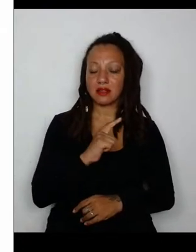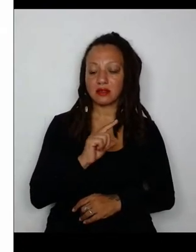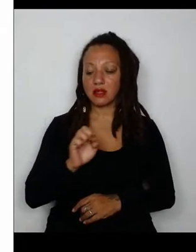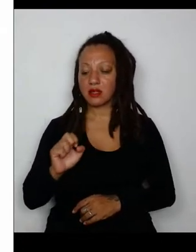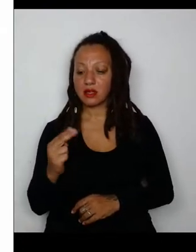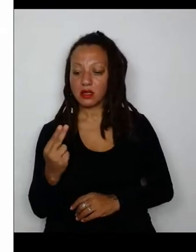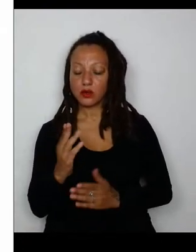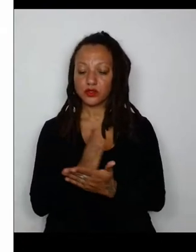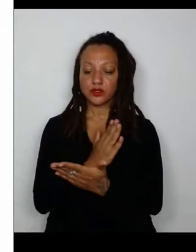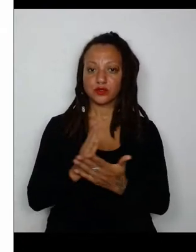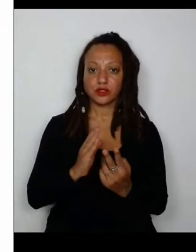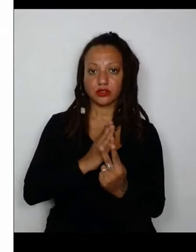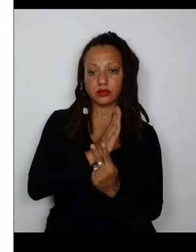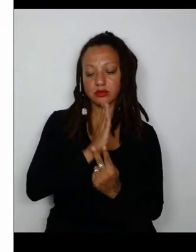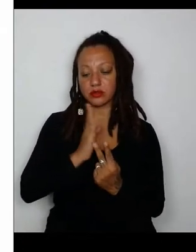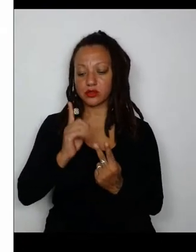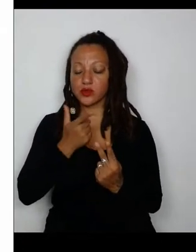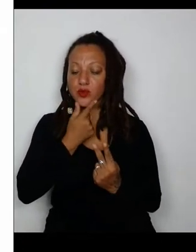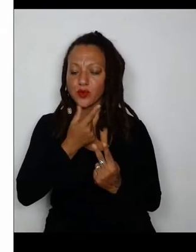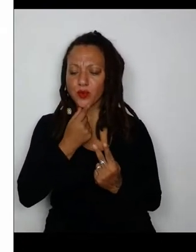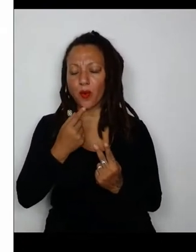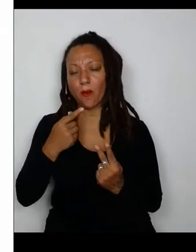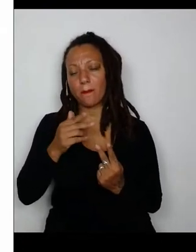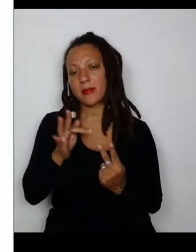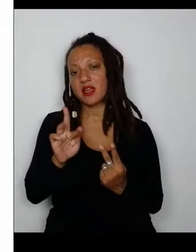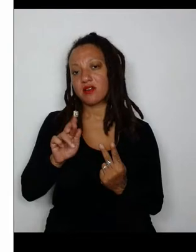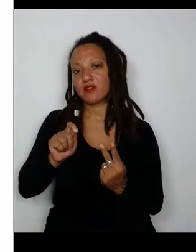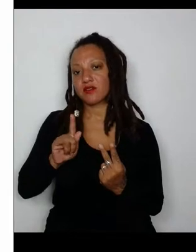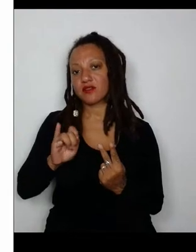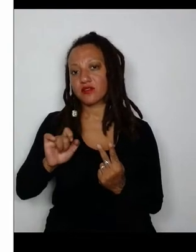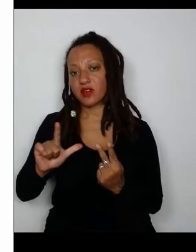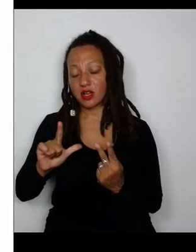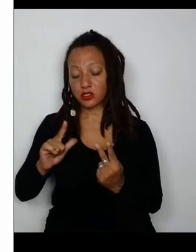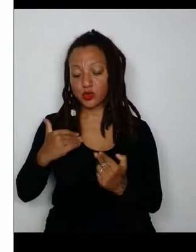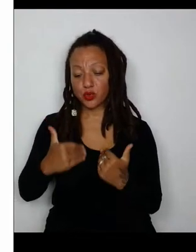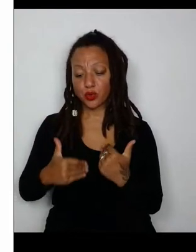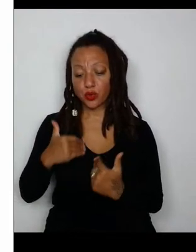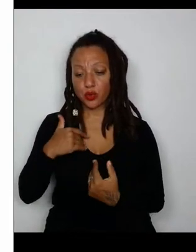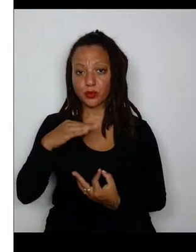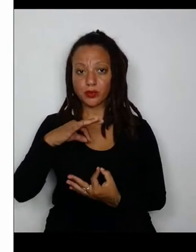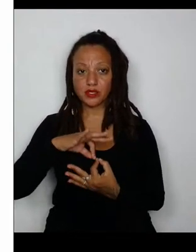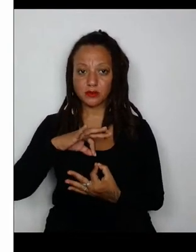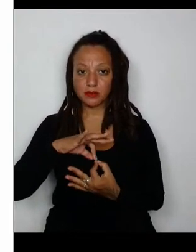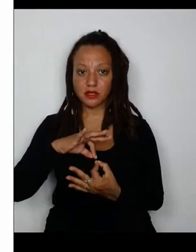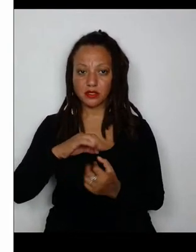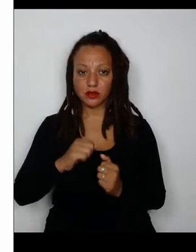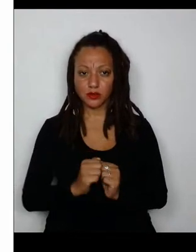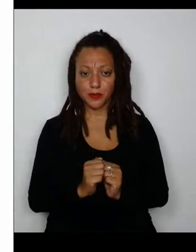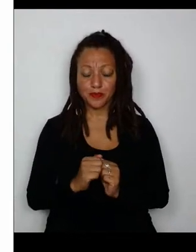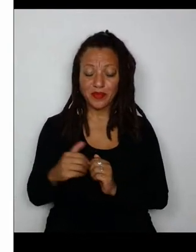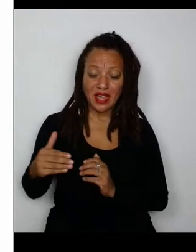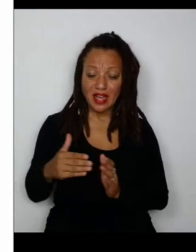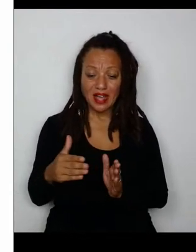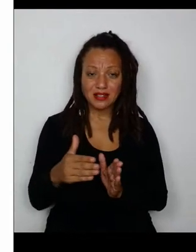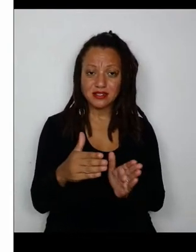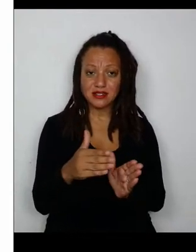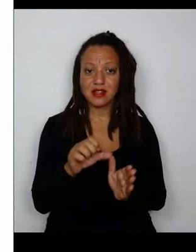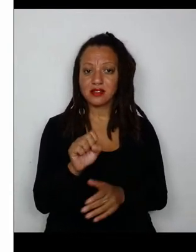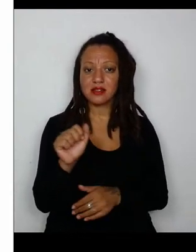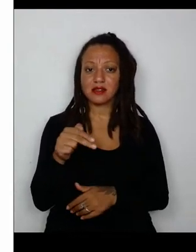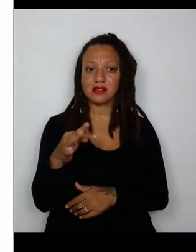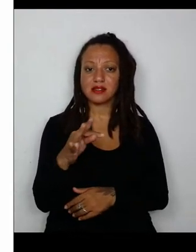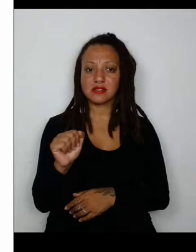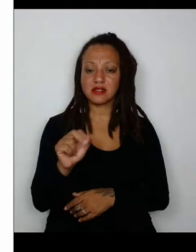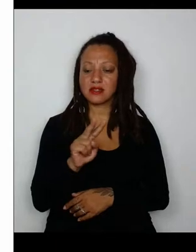spirit the road on which saint veronica towed off christ's face ends with crucifixion and gauguin's white shirt